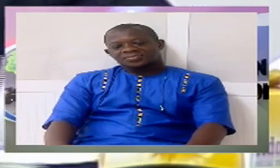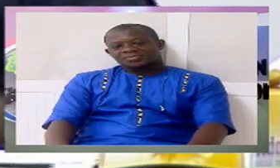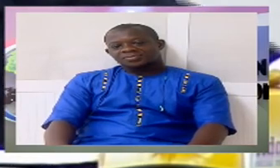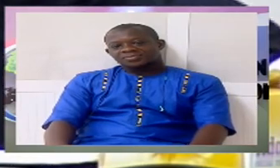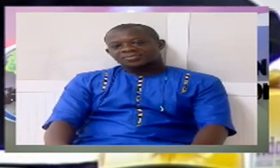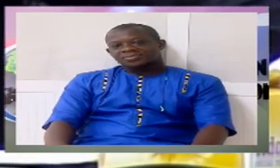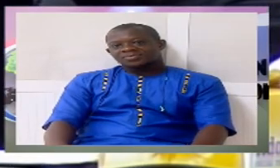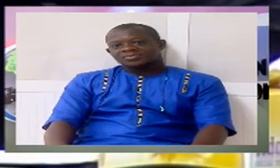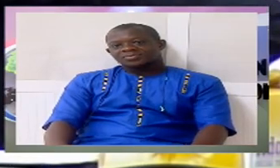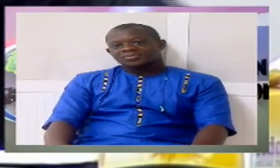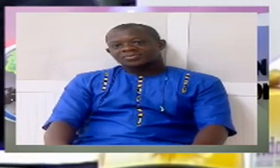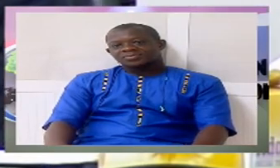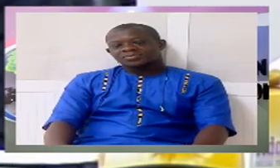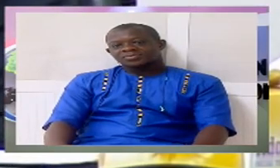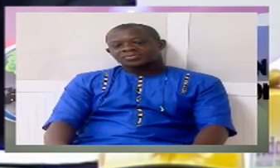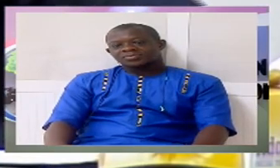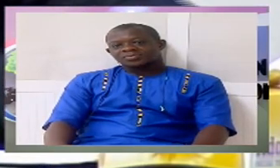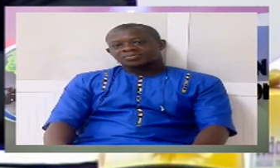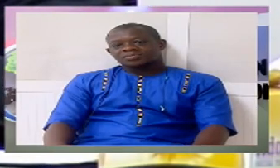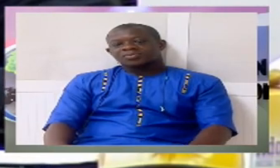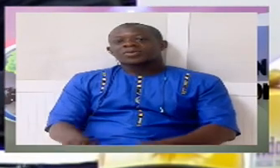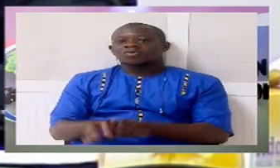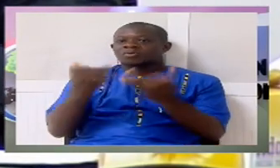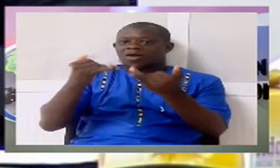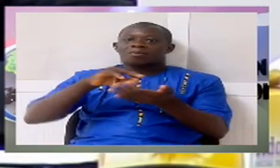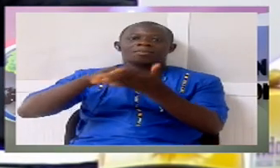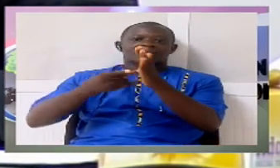True. So this convoy,